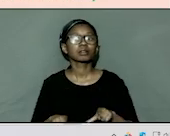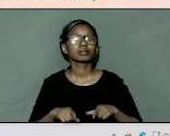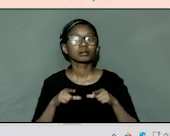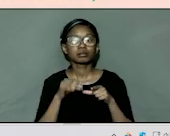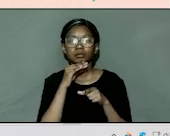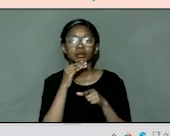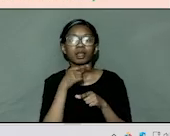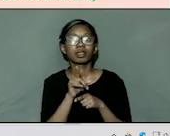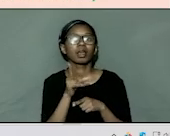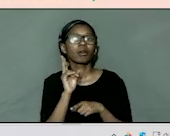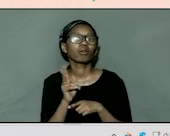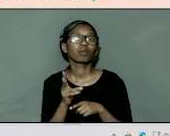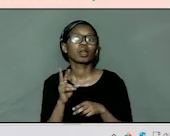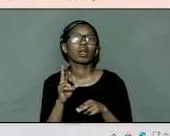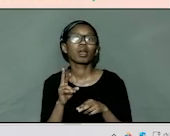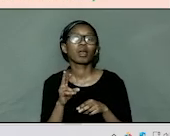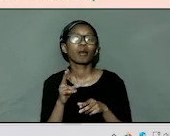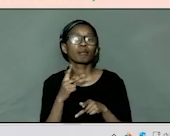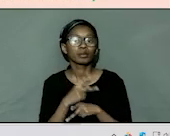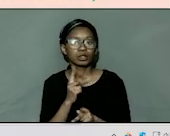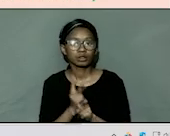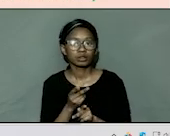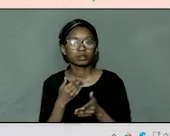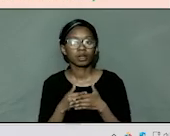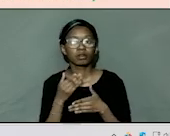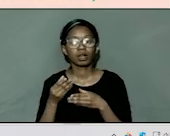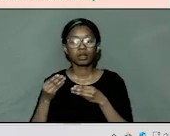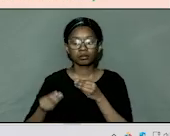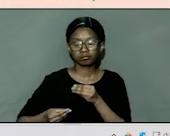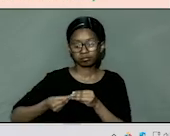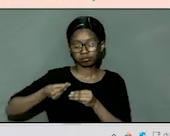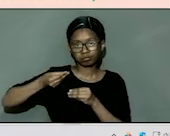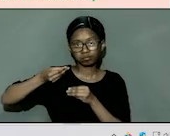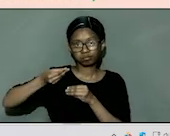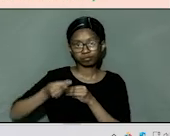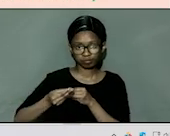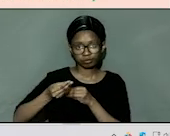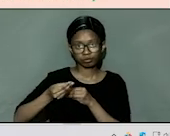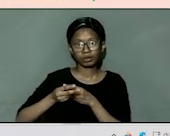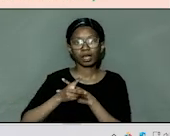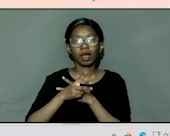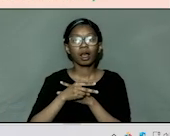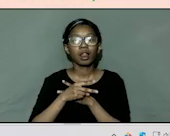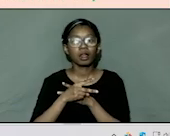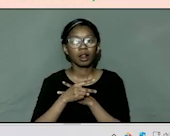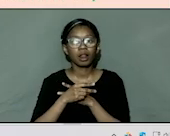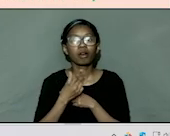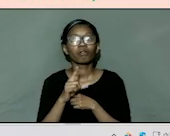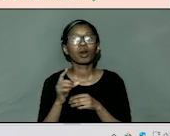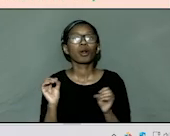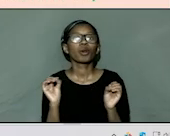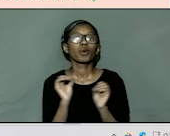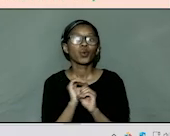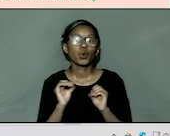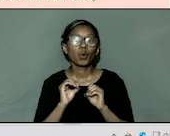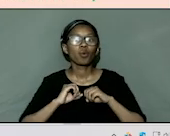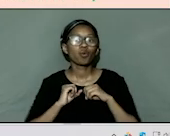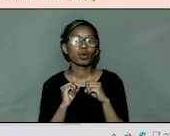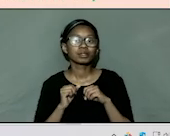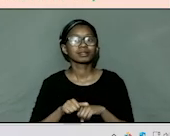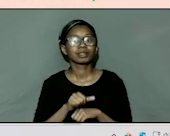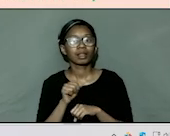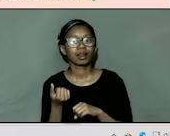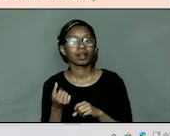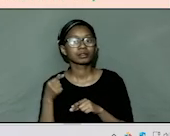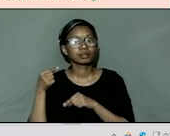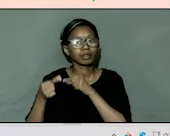reproduced, and then they passed the allele for no winds to the next generation, and